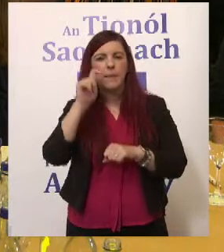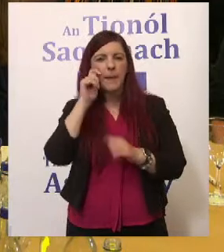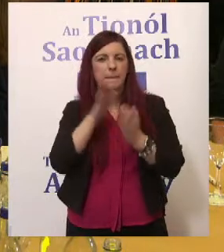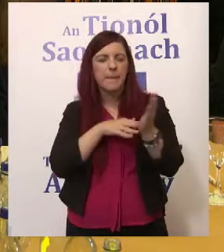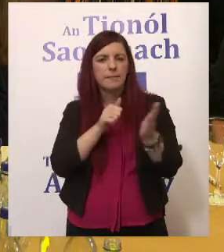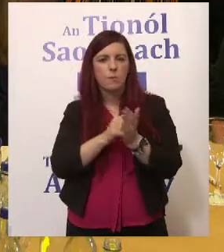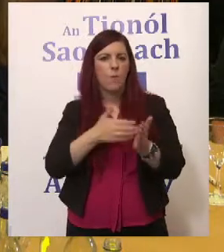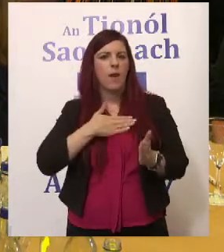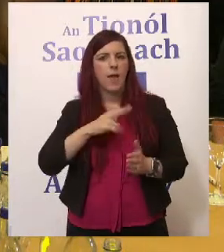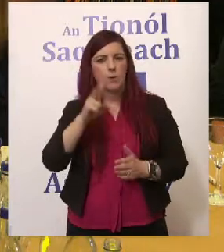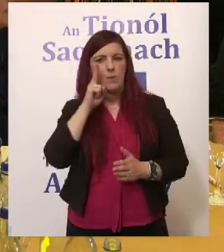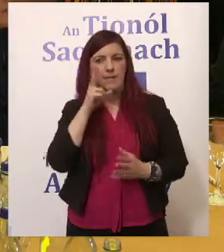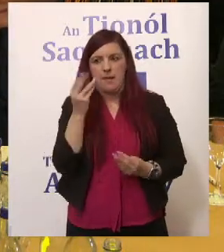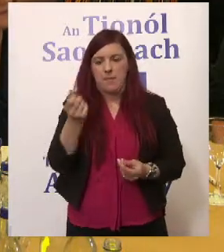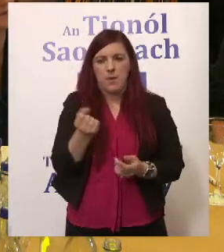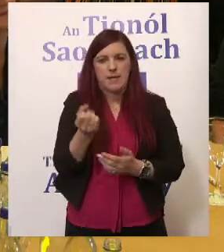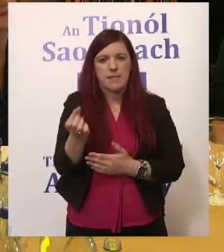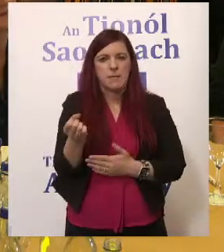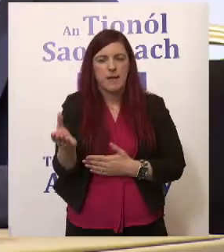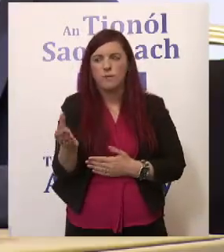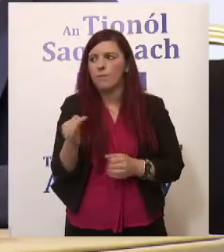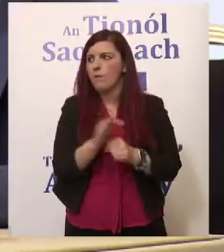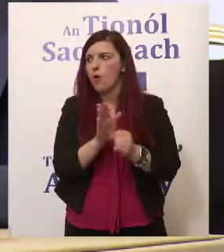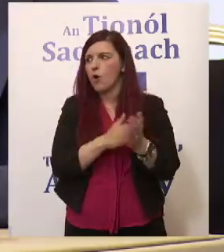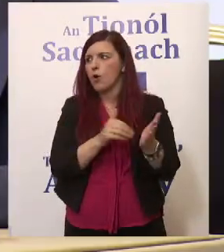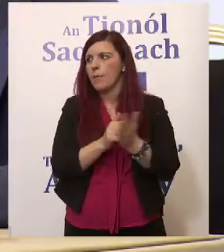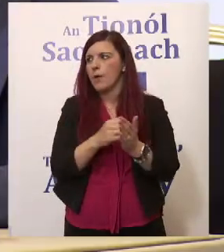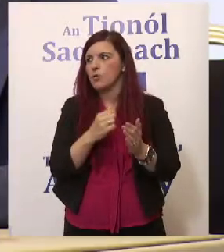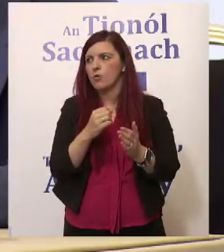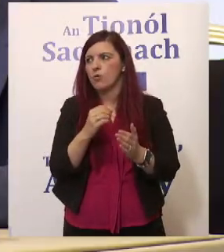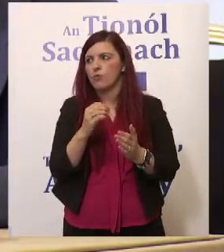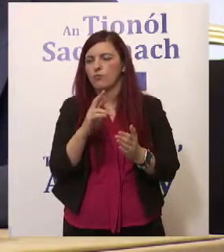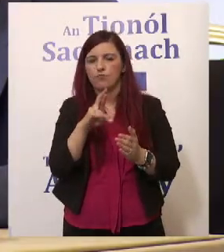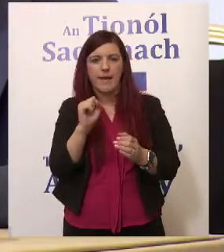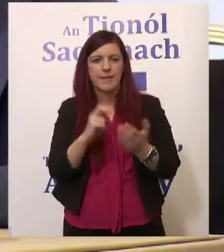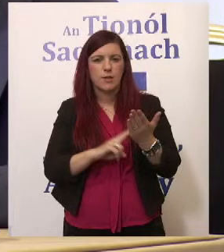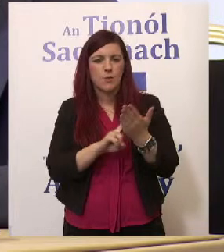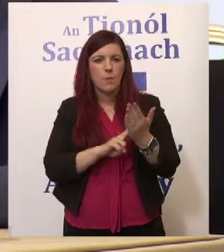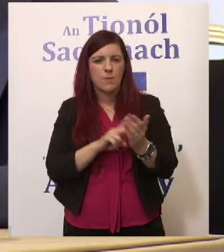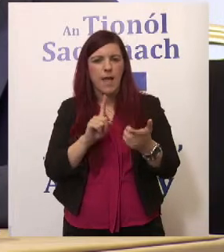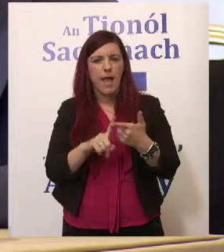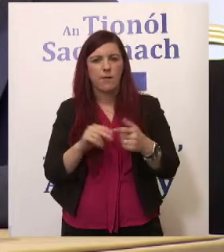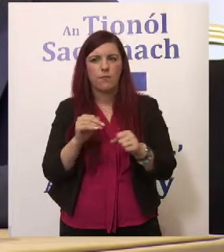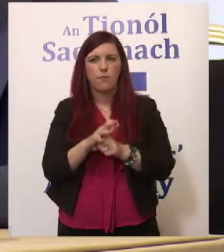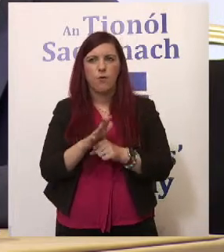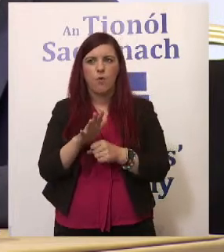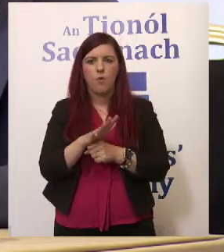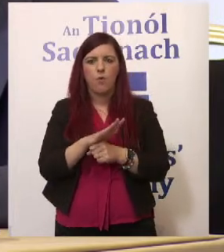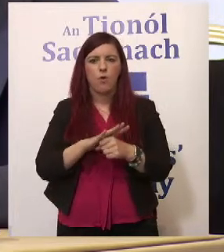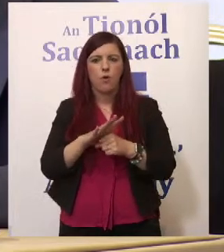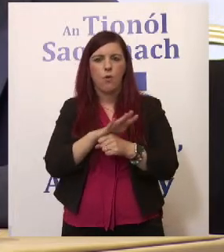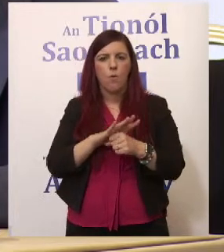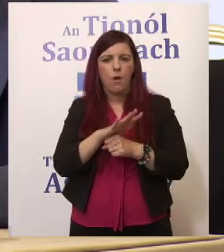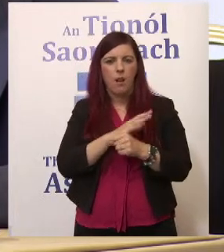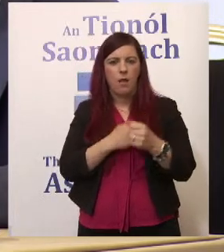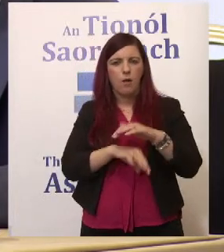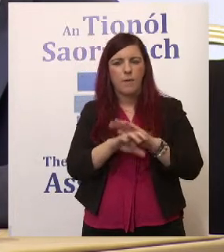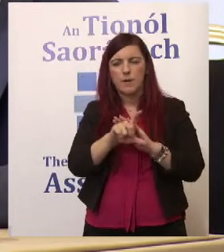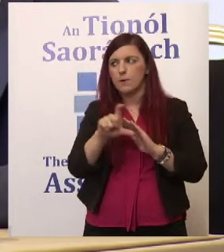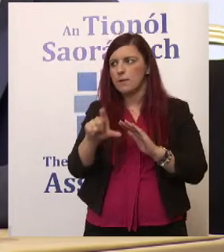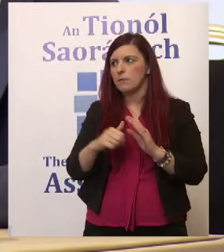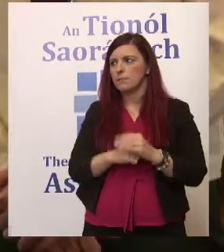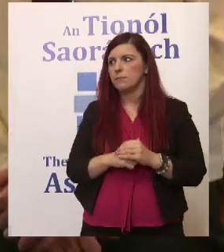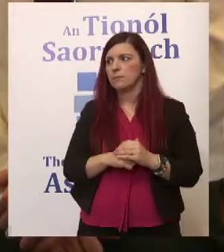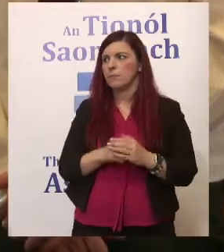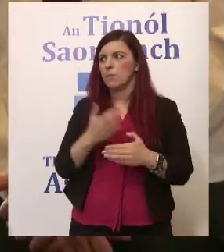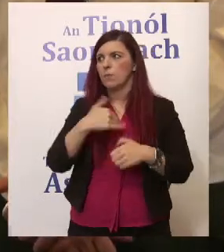like to see money spent in terms of the commercial rates already raised, and also in terms of potential tax increases and making them a bit